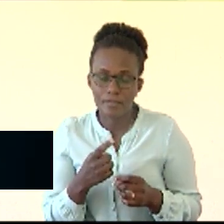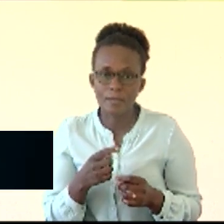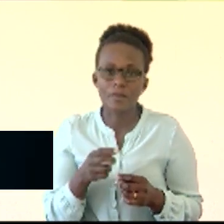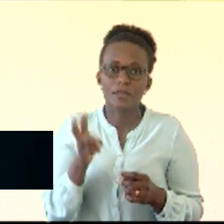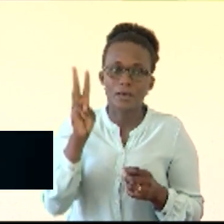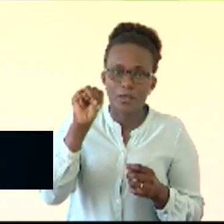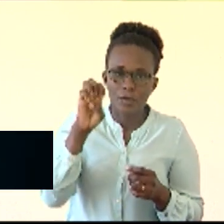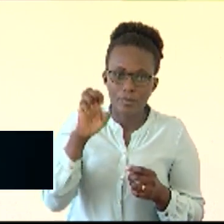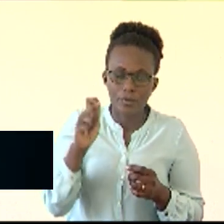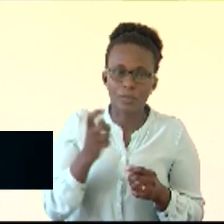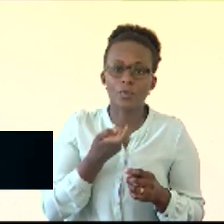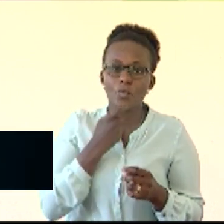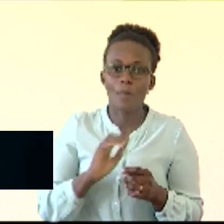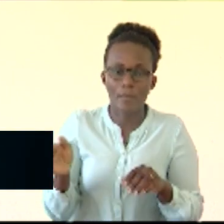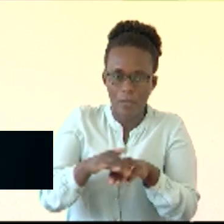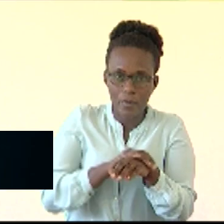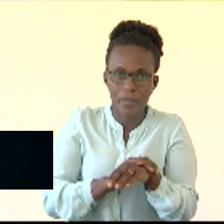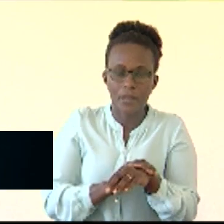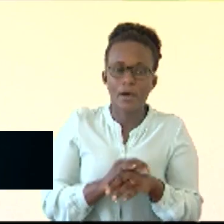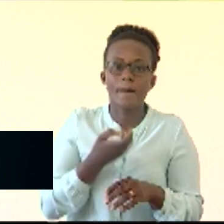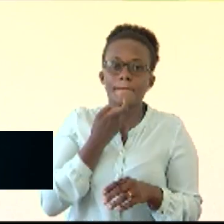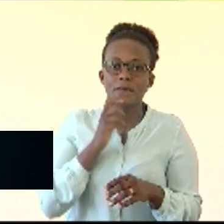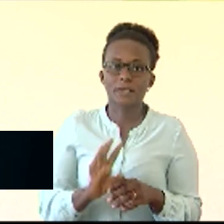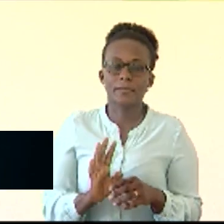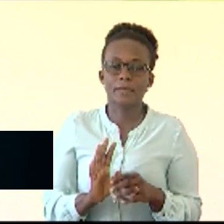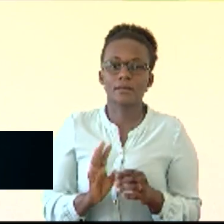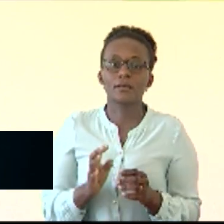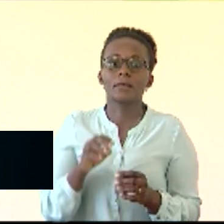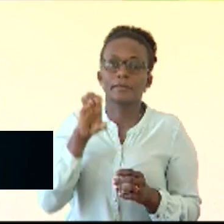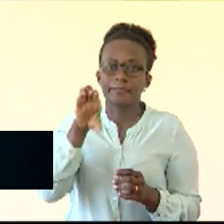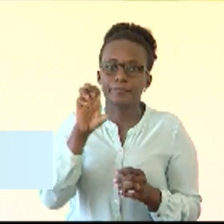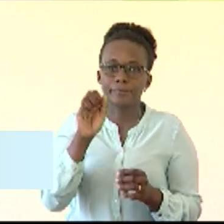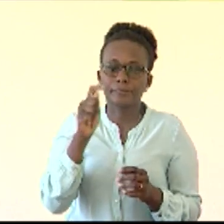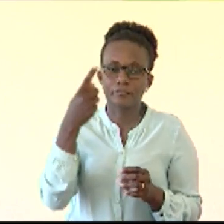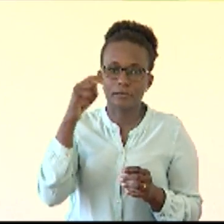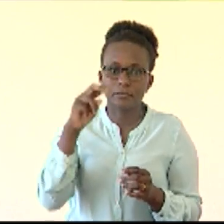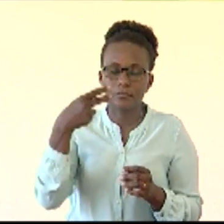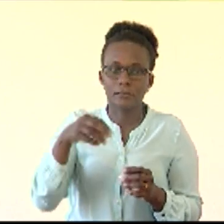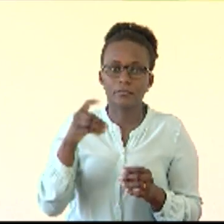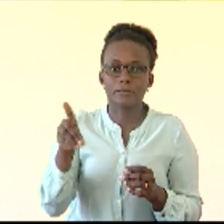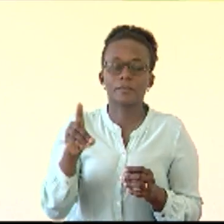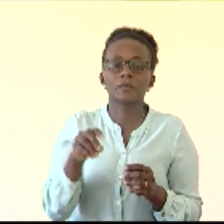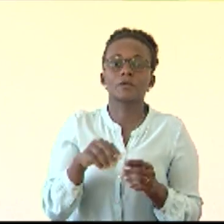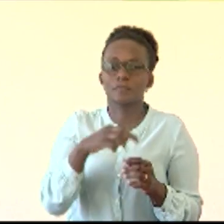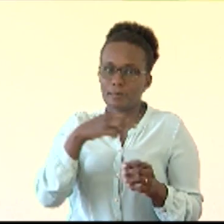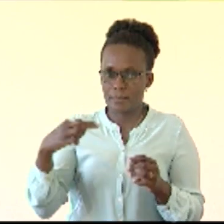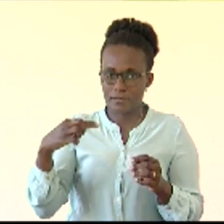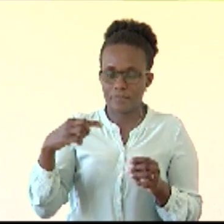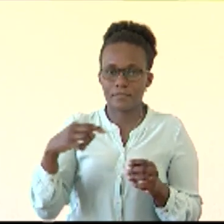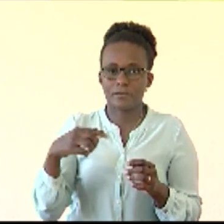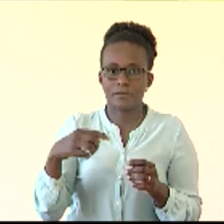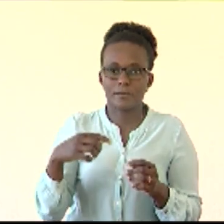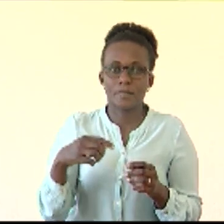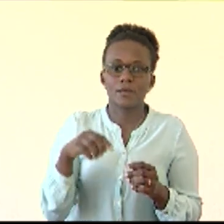metal to be coated must be cathode. Cathode is the negative electrode over there. So this